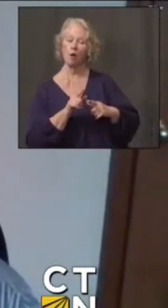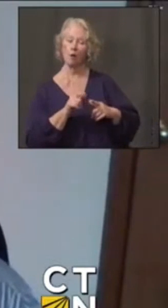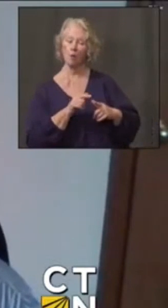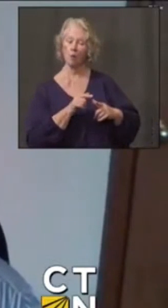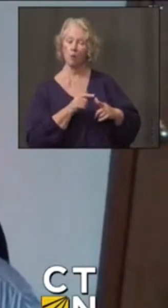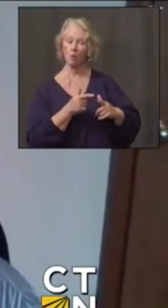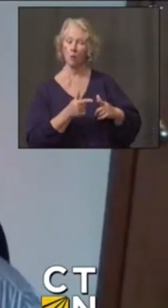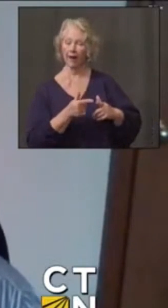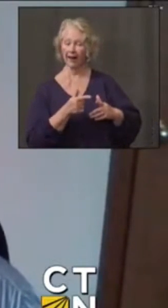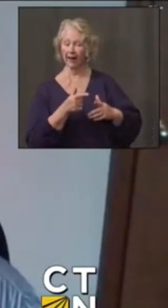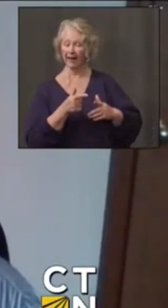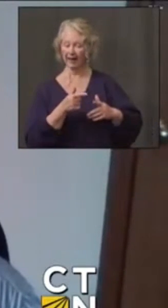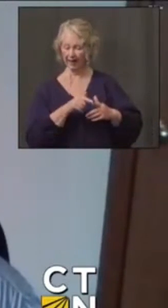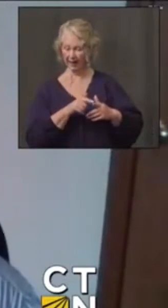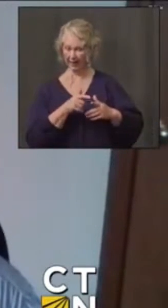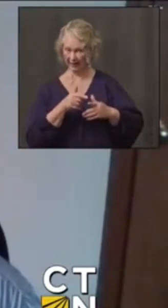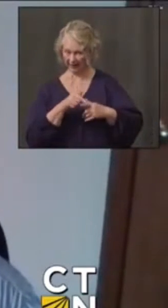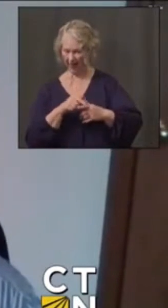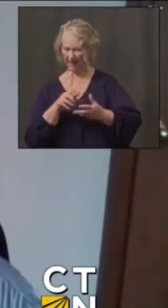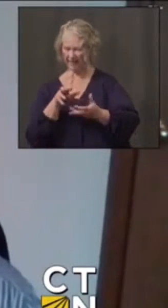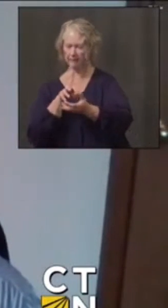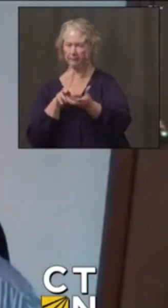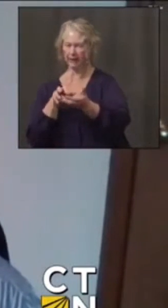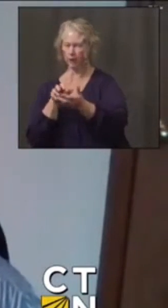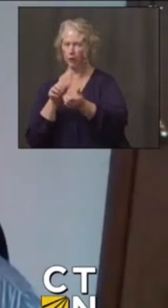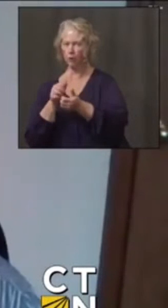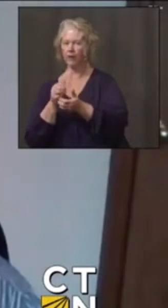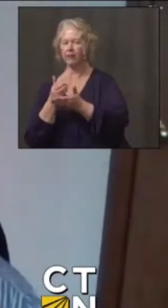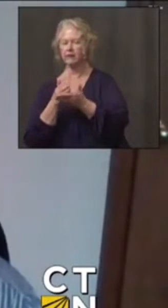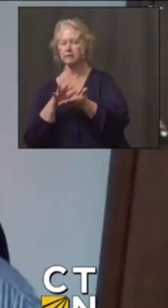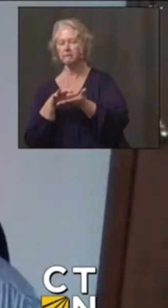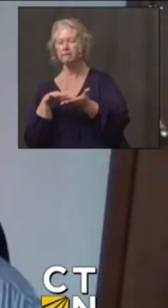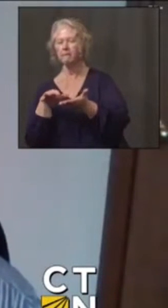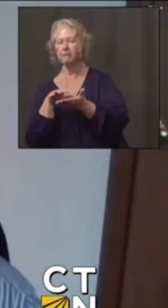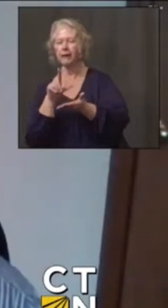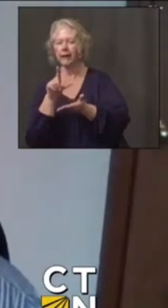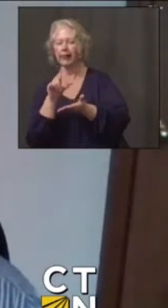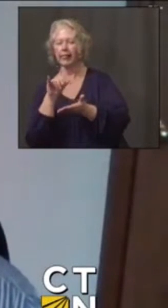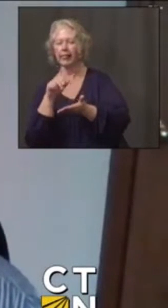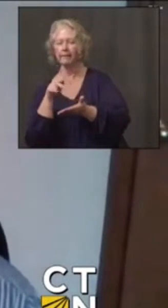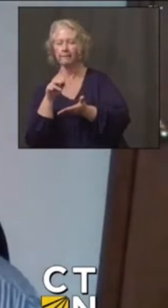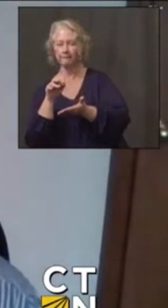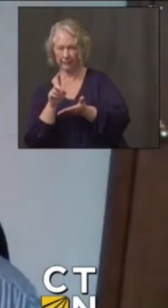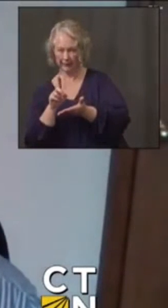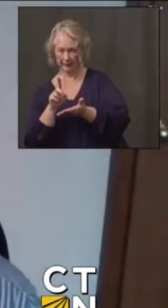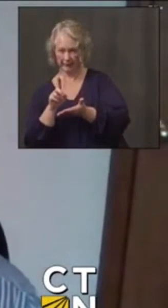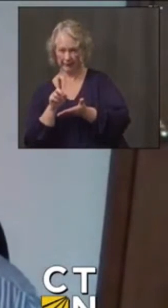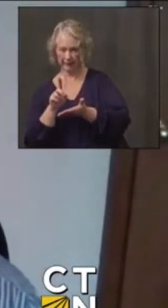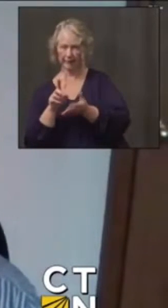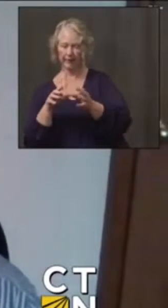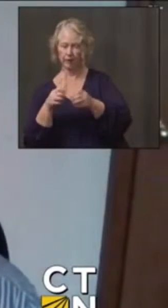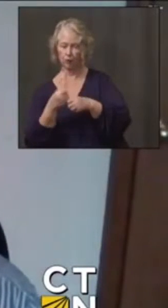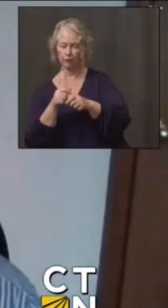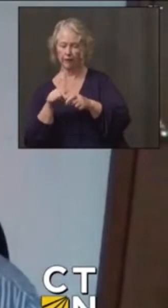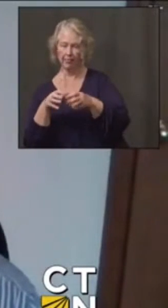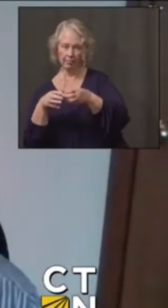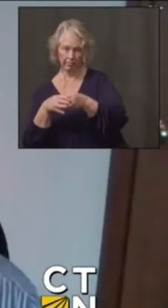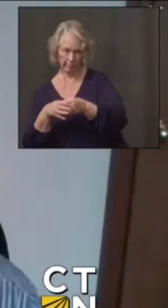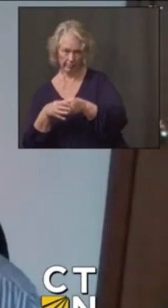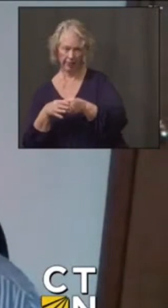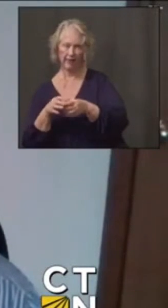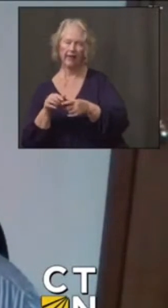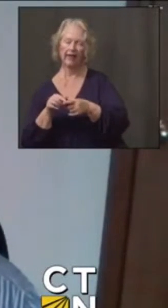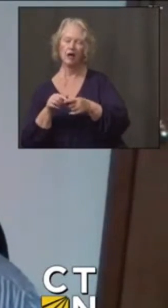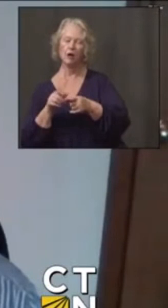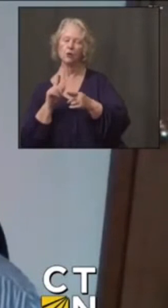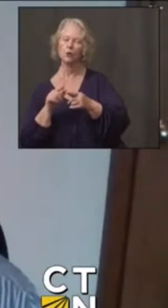lipids, carefully defined set of lipids that create a lipid nanoparticle. And so there's